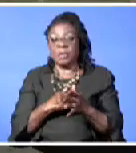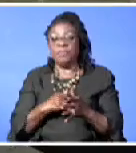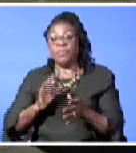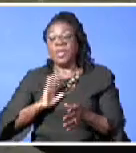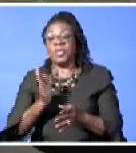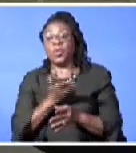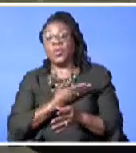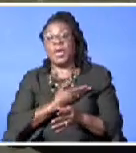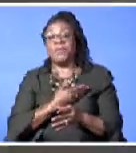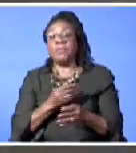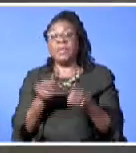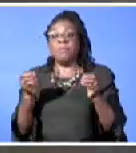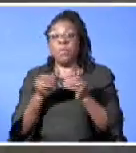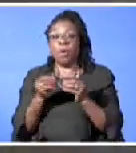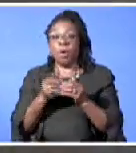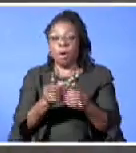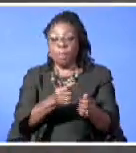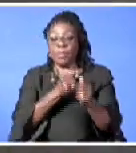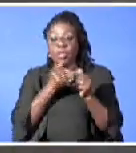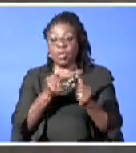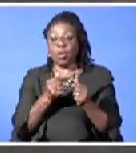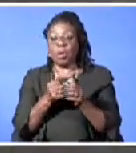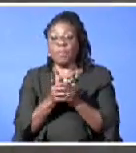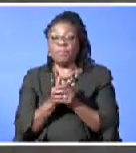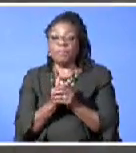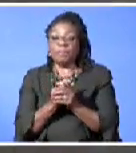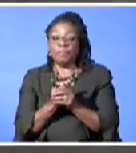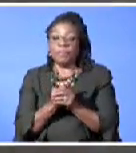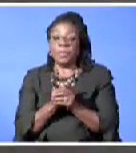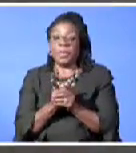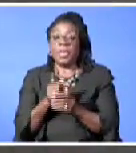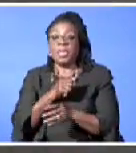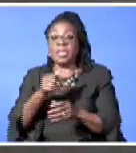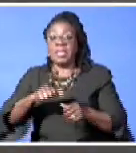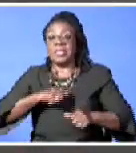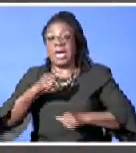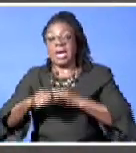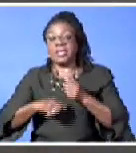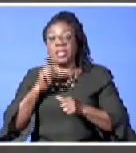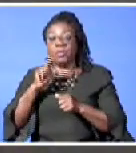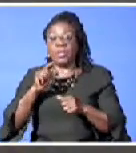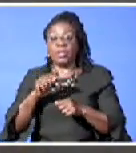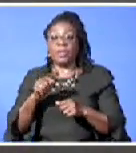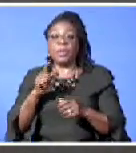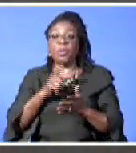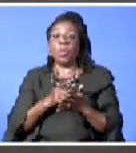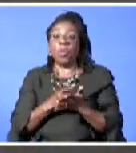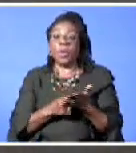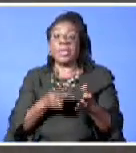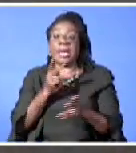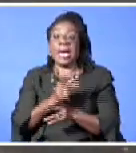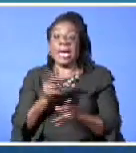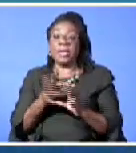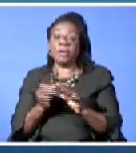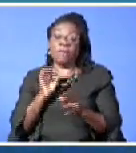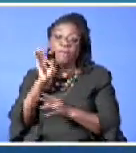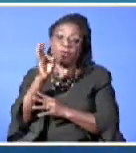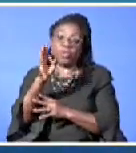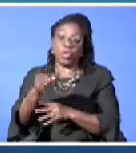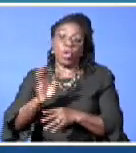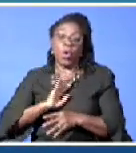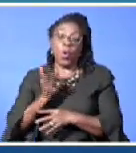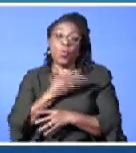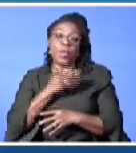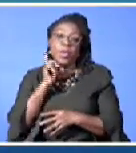We have to be much more mature. Dames believes that our actions will determine what kind of future we are going to have. He said tourists